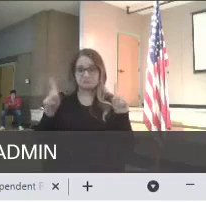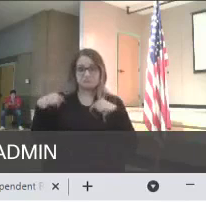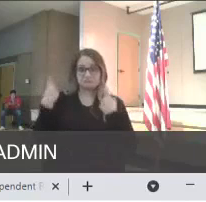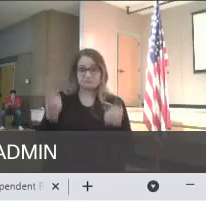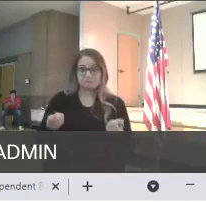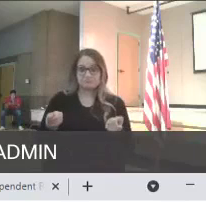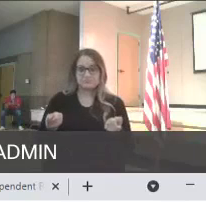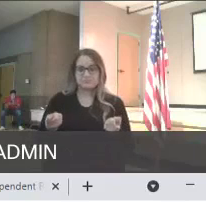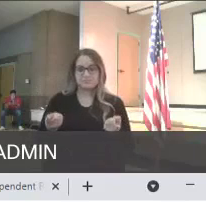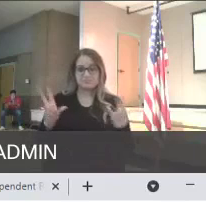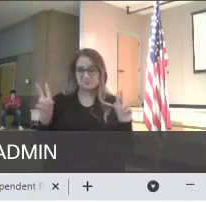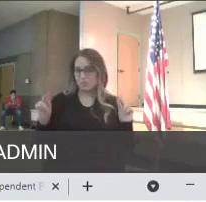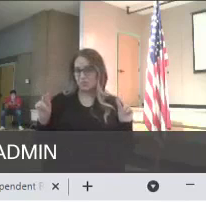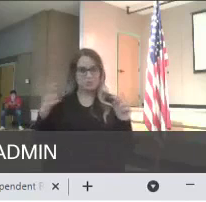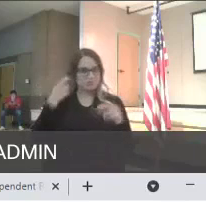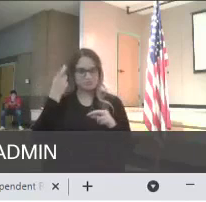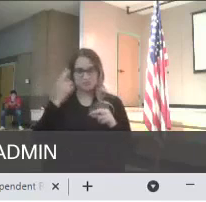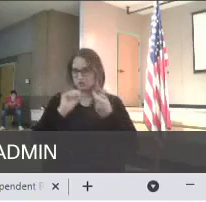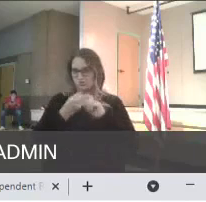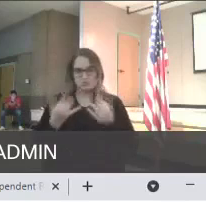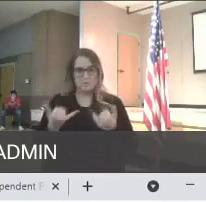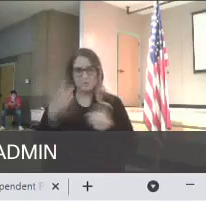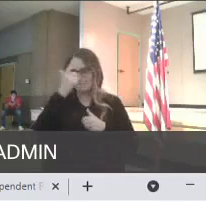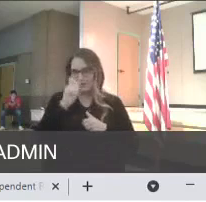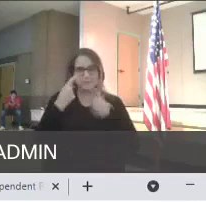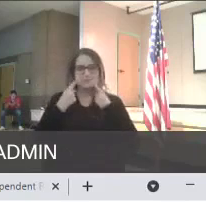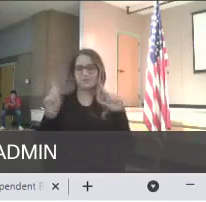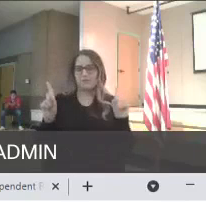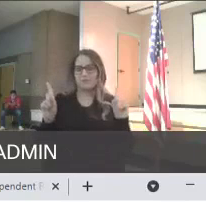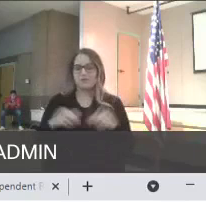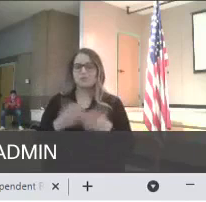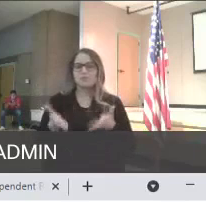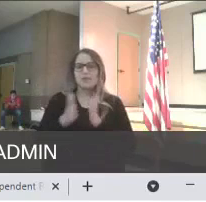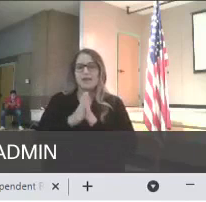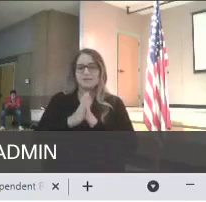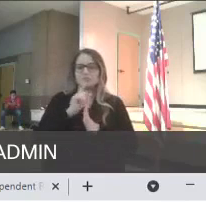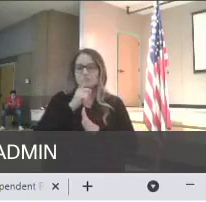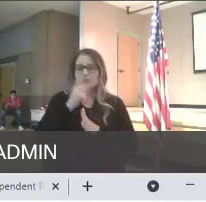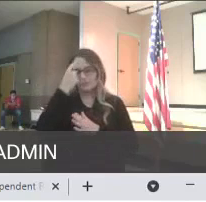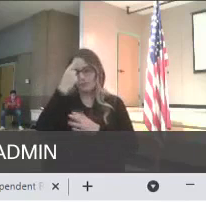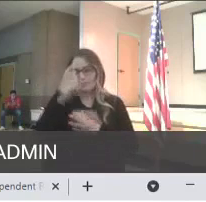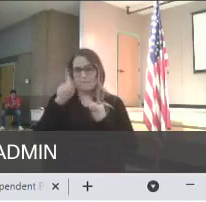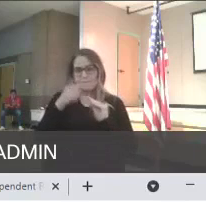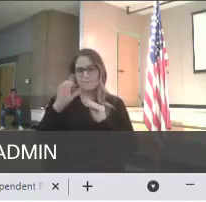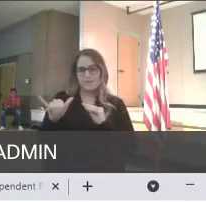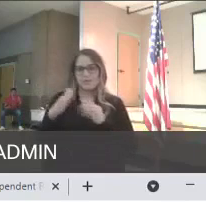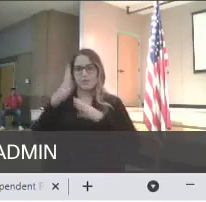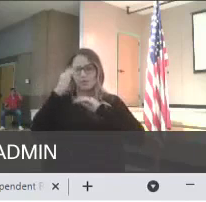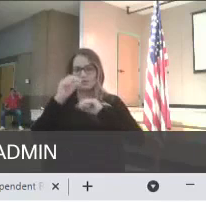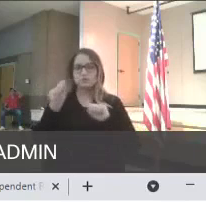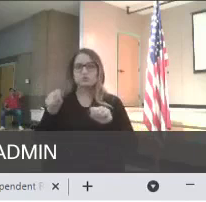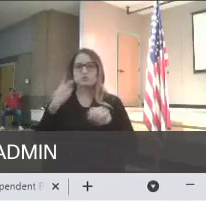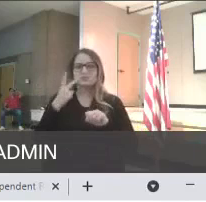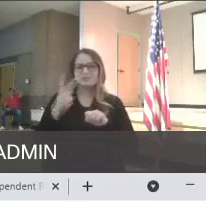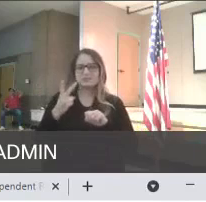that's no good reason to change it just because it's working, we ask you to really consider that, and hopefully you'll be able to see a